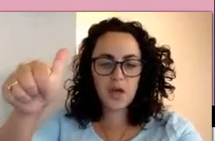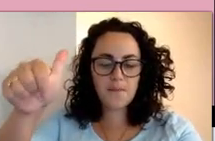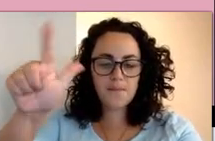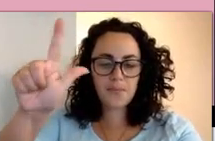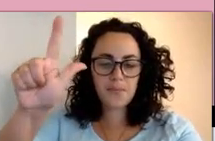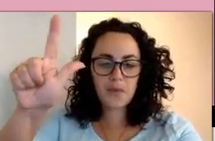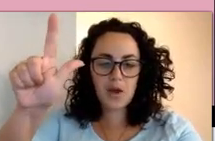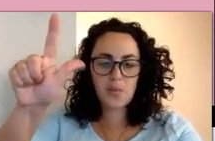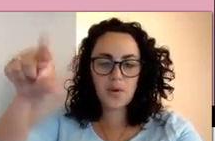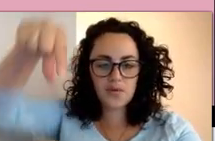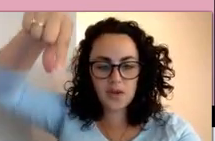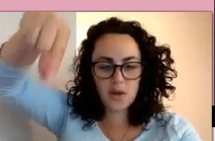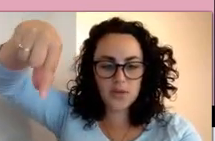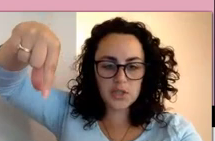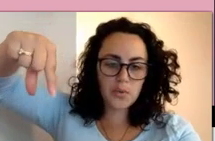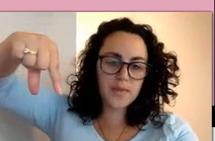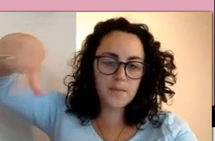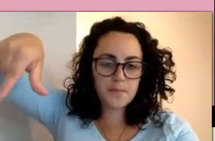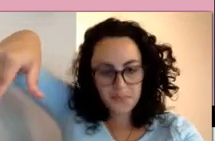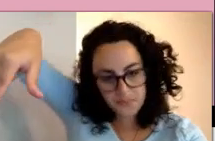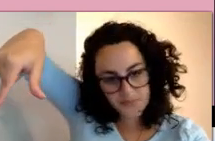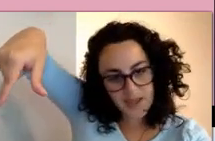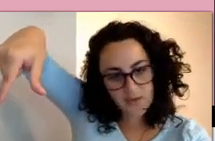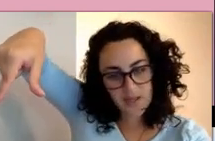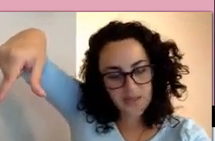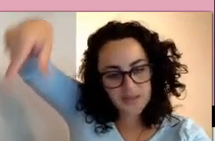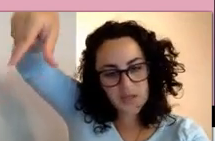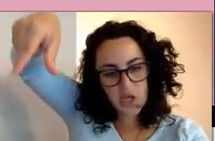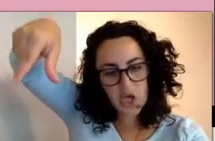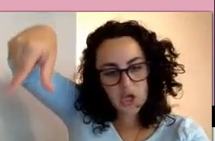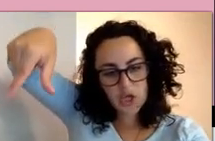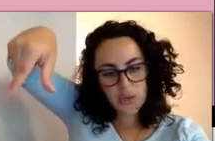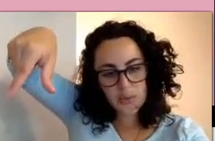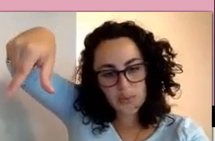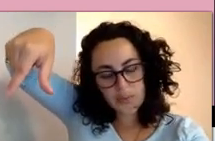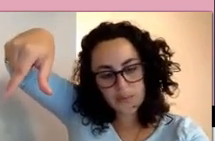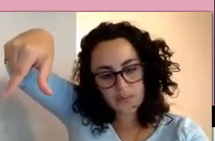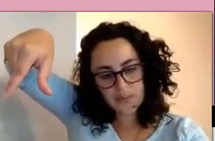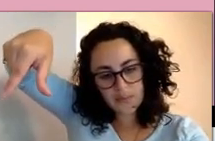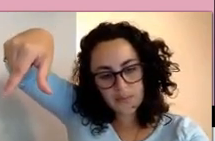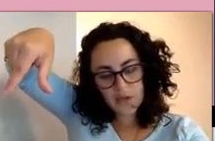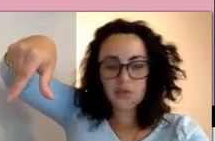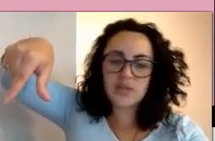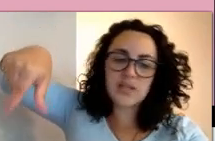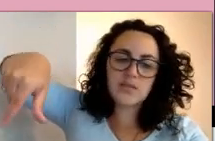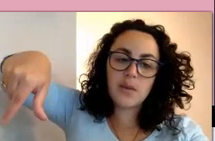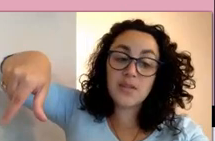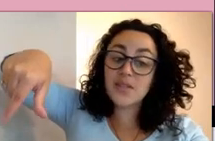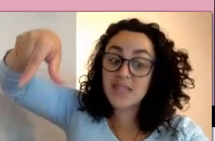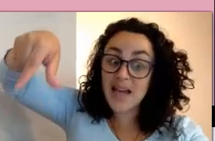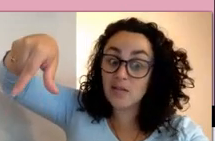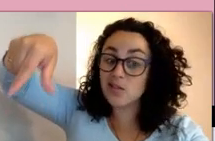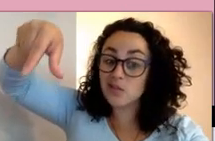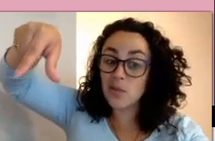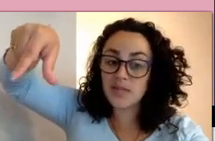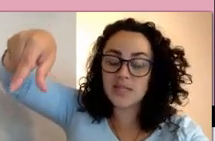with our thumb and our pointer finger, and we just point them down like this. Q. So this doesn't represent